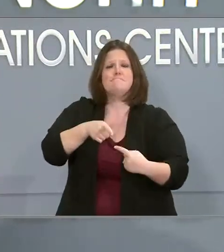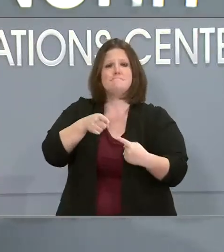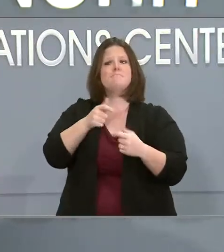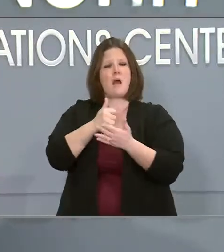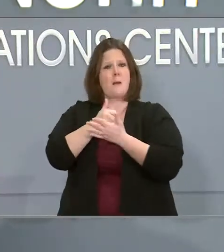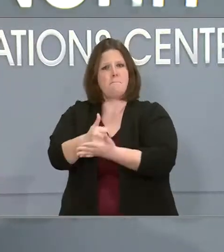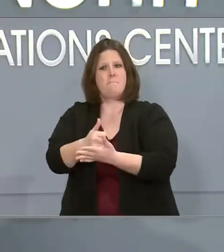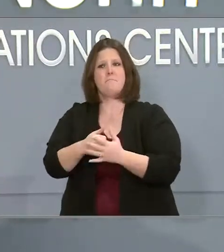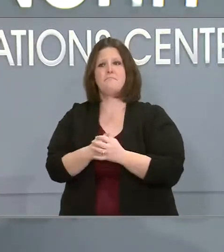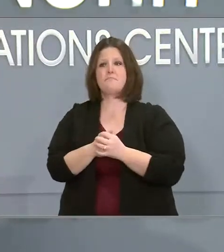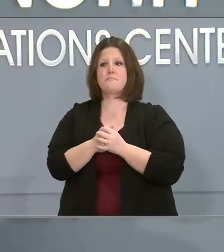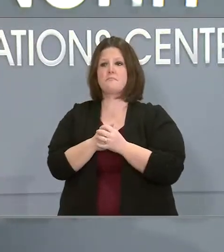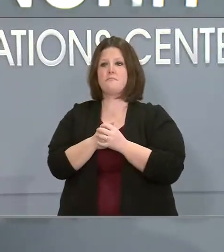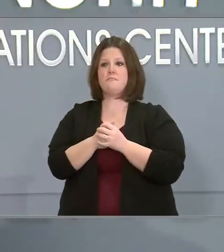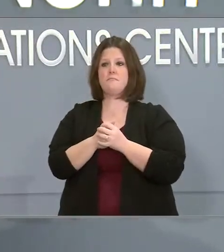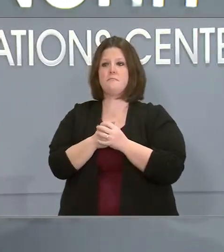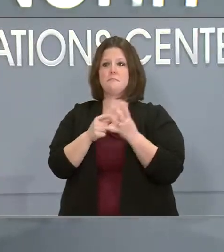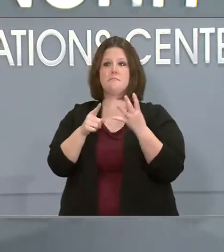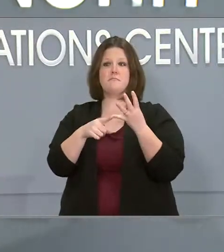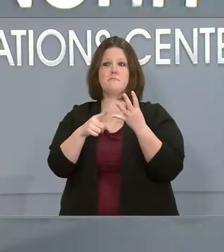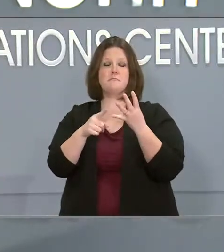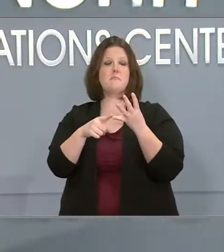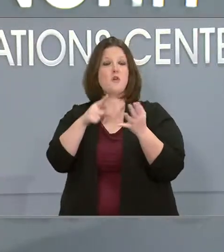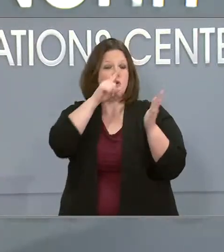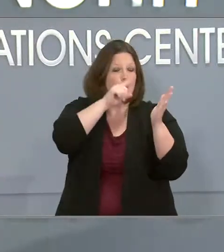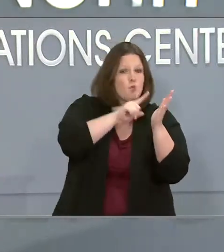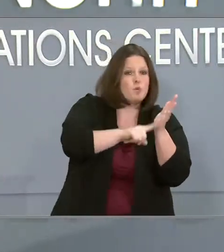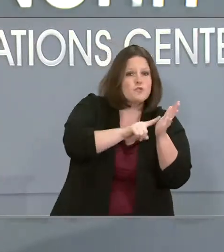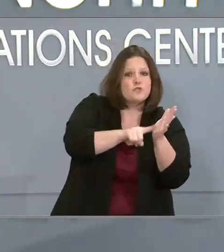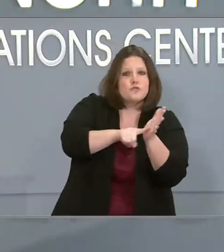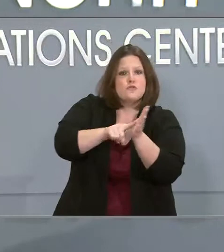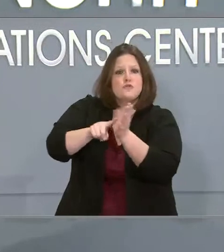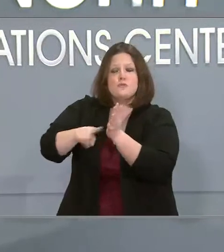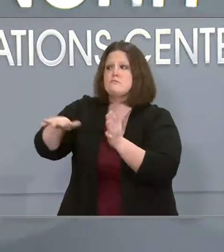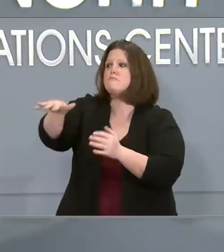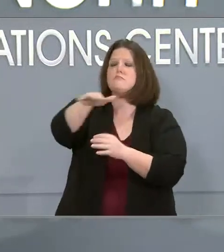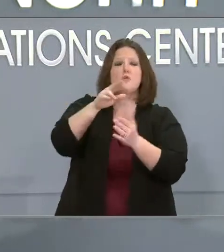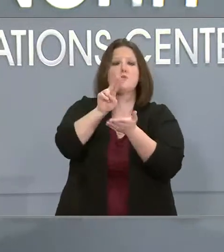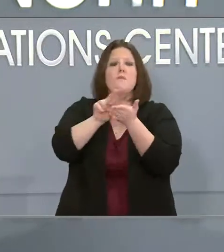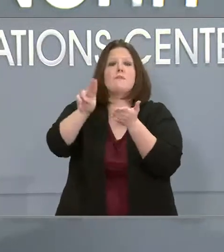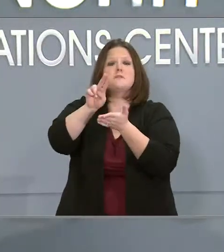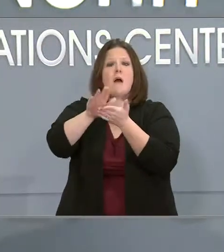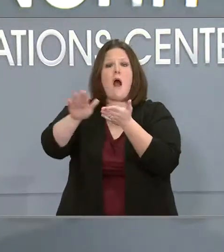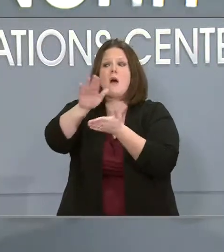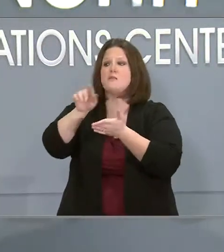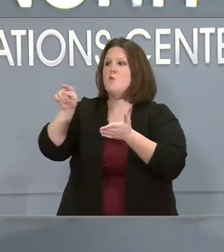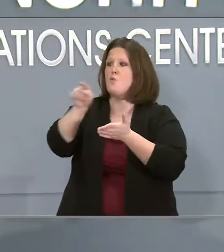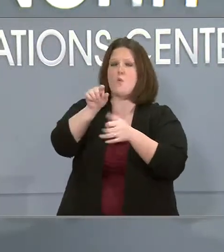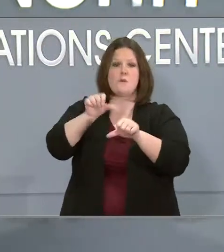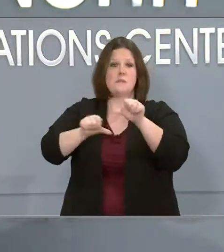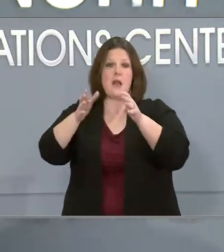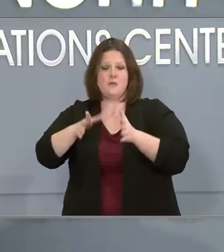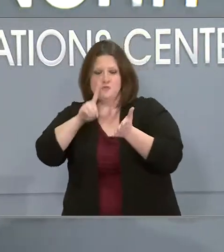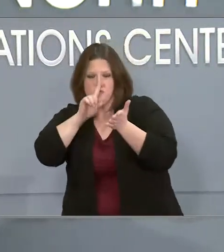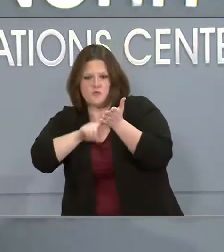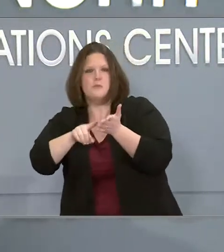It invests in our research universities where scientists are on the front lines of developing new treatments for